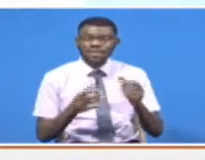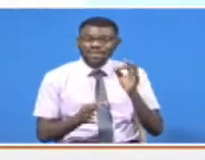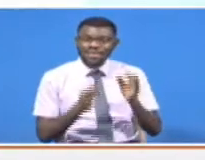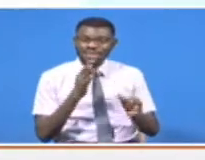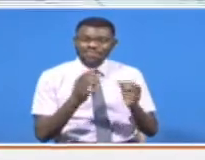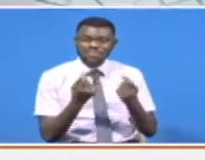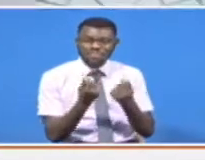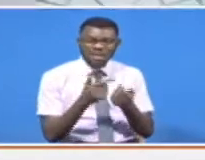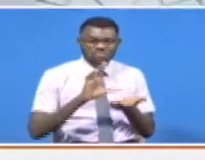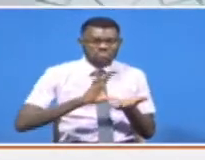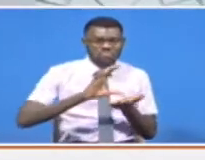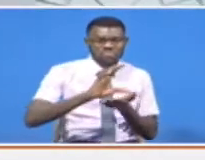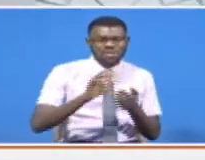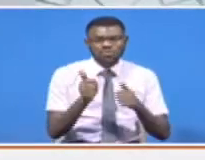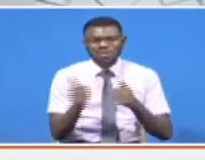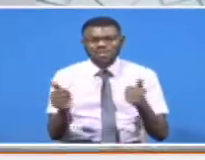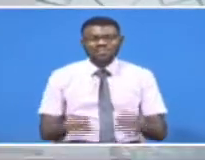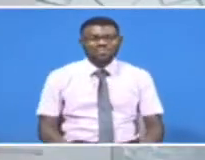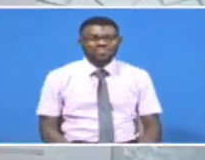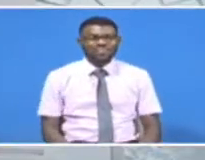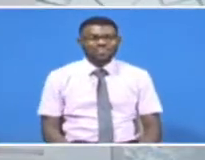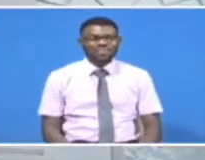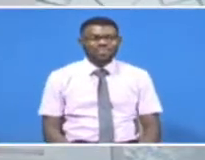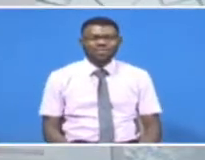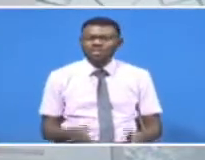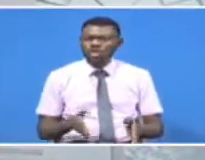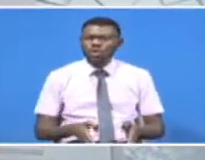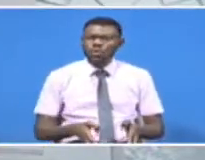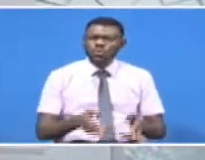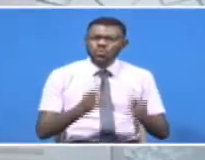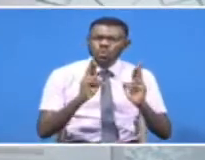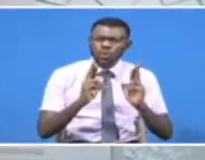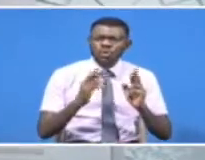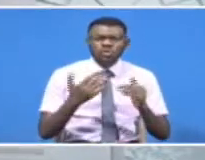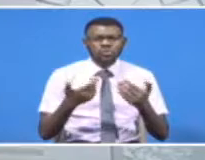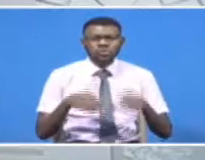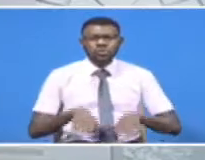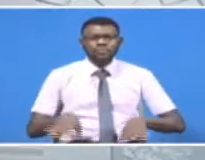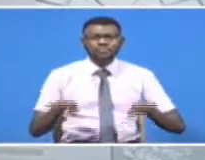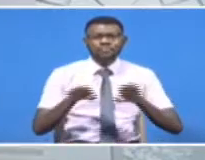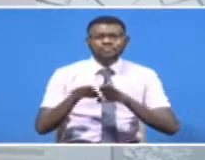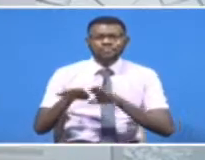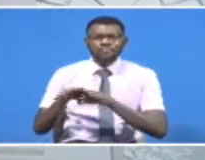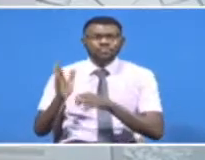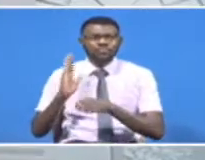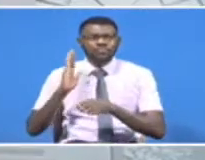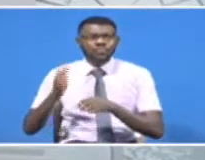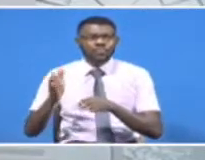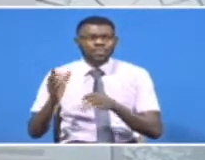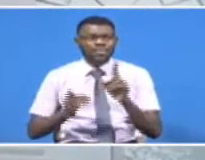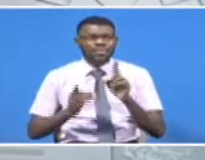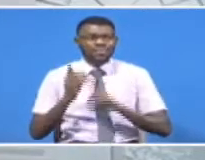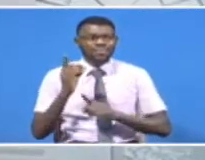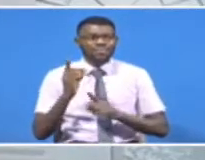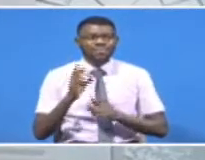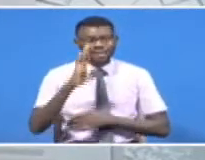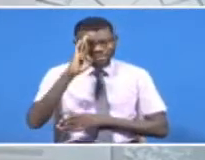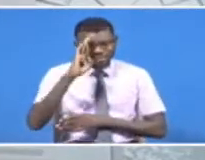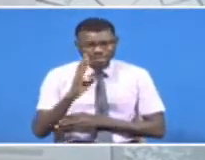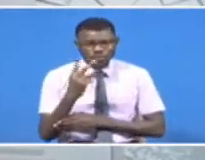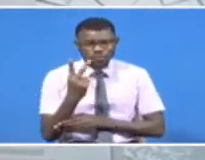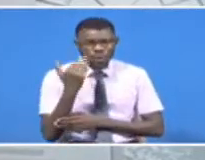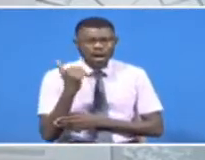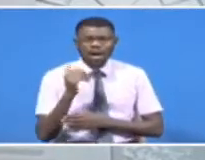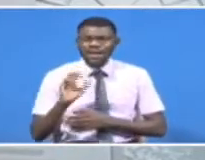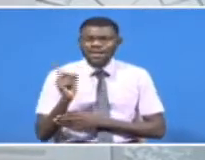model in place. Na barabara kadhaa zinatarajiwa kufungwa siku ya Jumapili tarehe 2 Julai kwa ajili ya mbio za